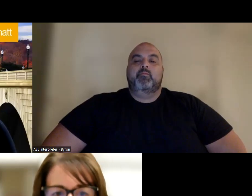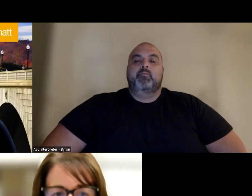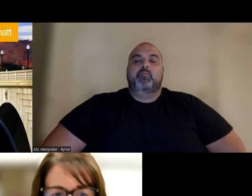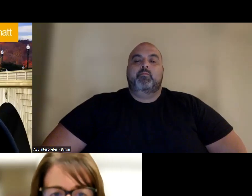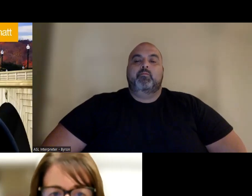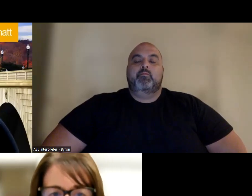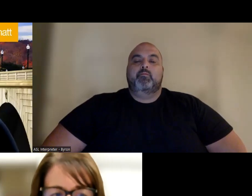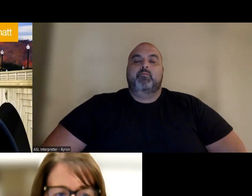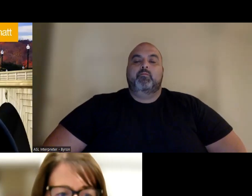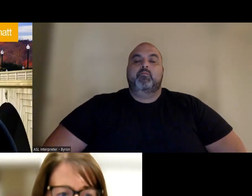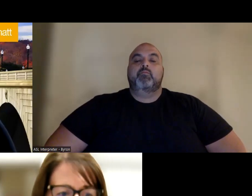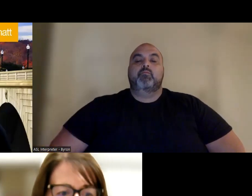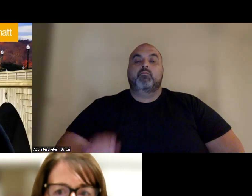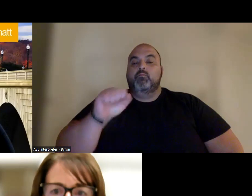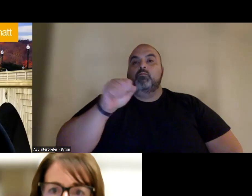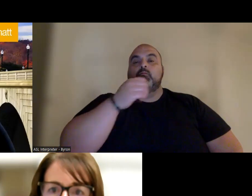Please, Jaylene. Yeah.